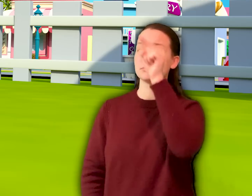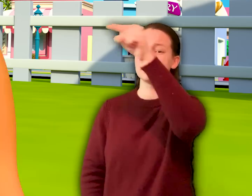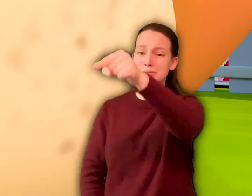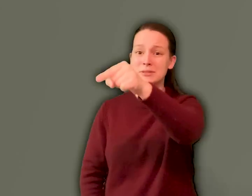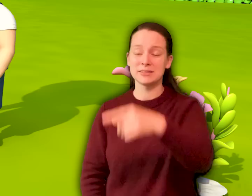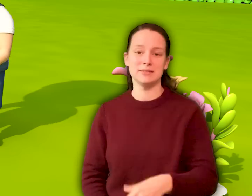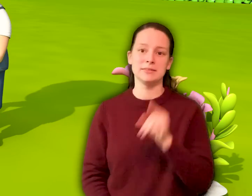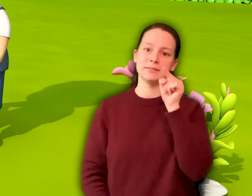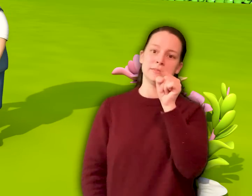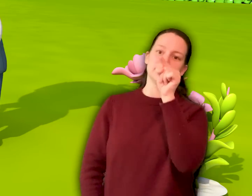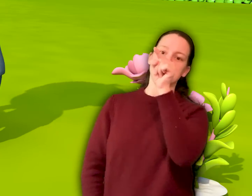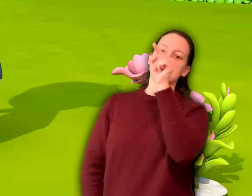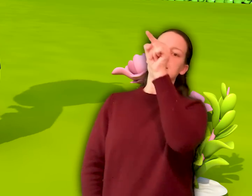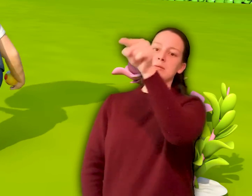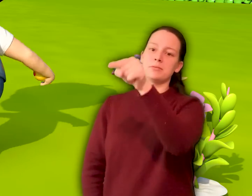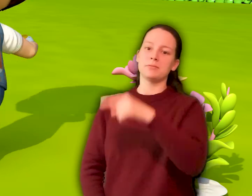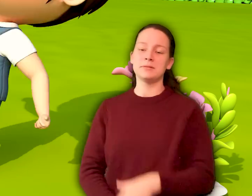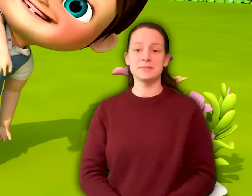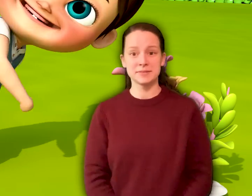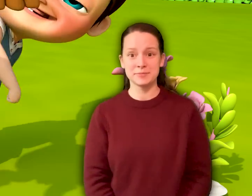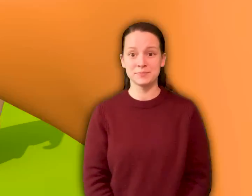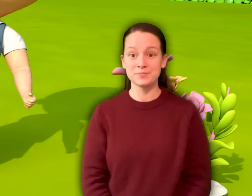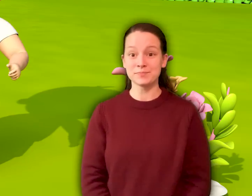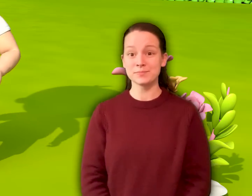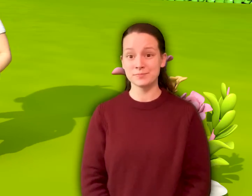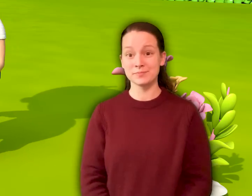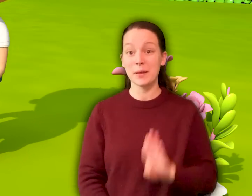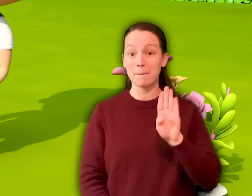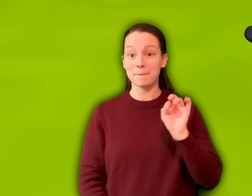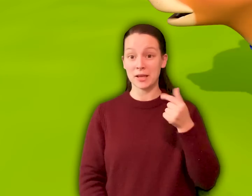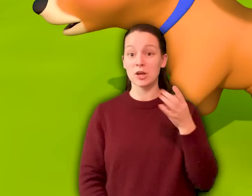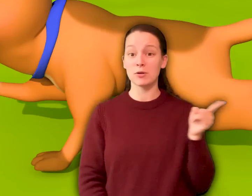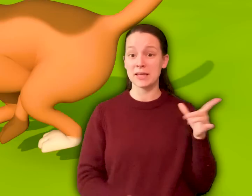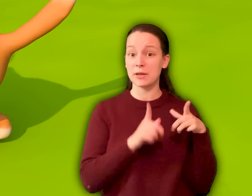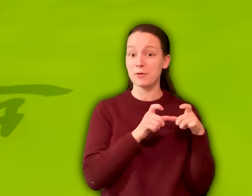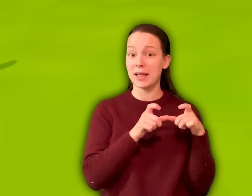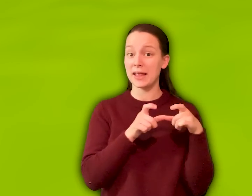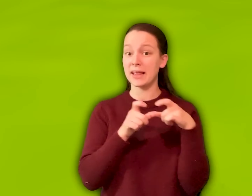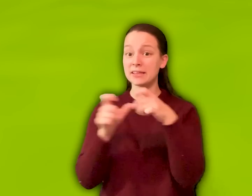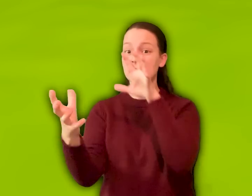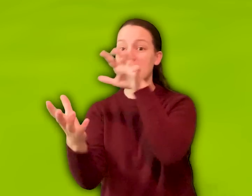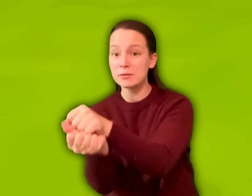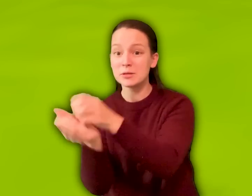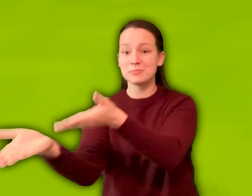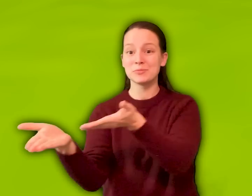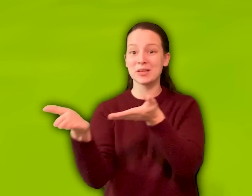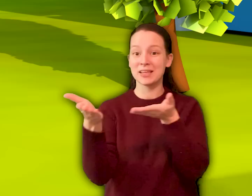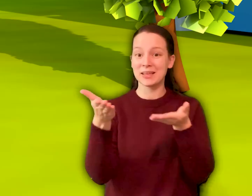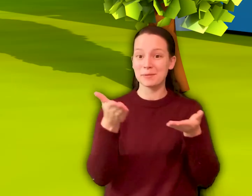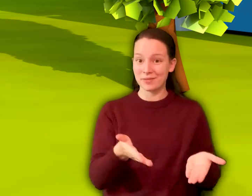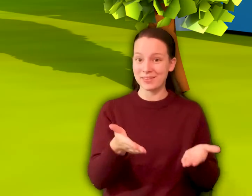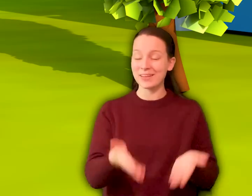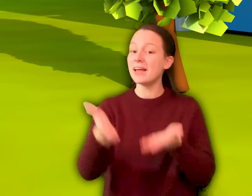bit too far far far away Bingo ran to bring it